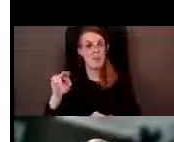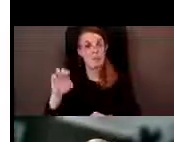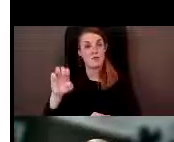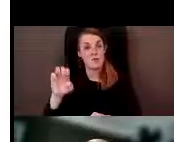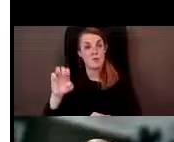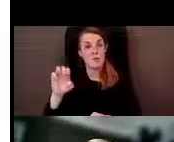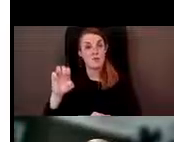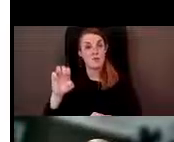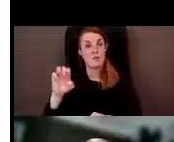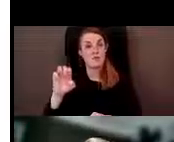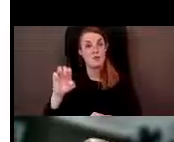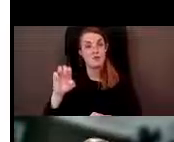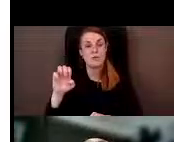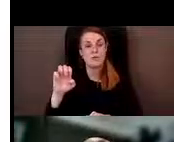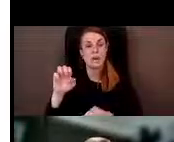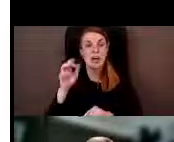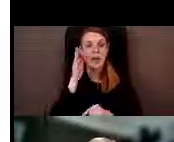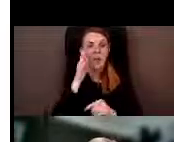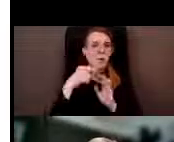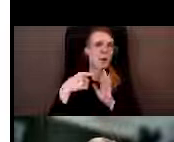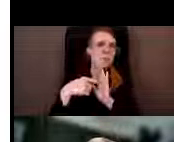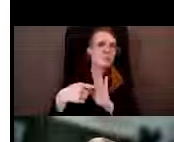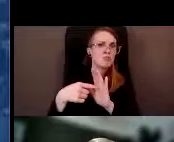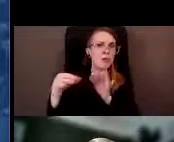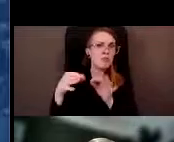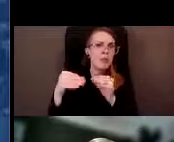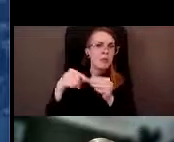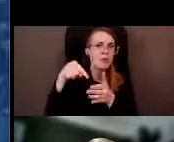over the course of the summer.